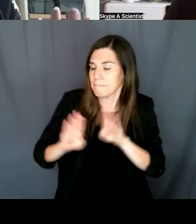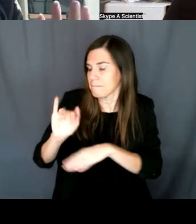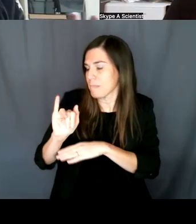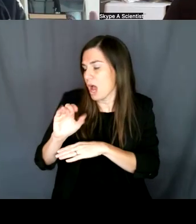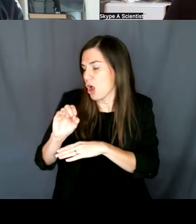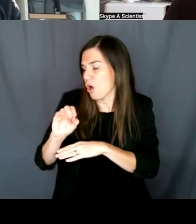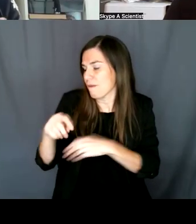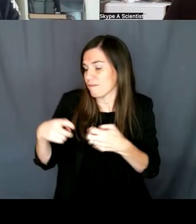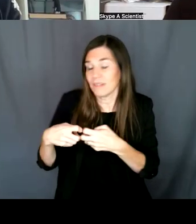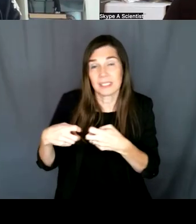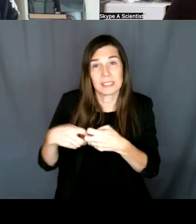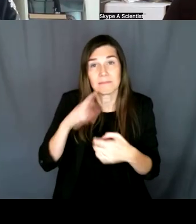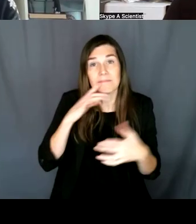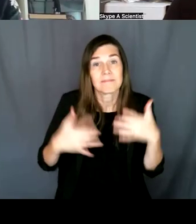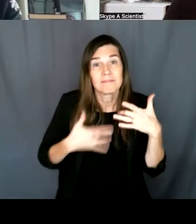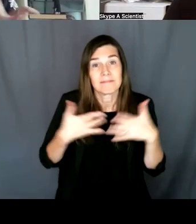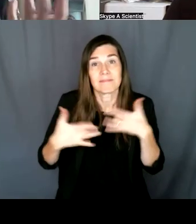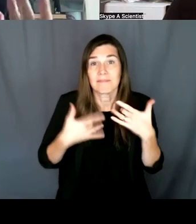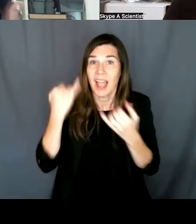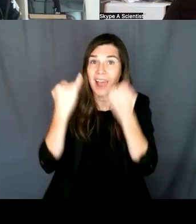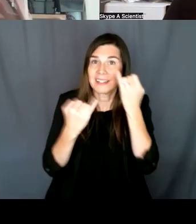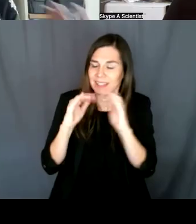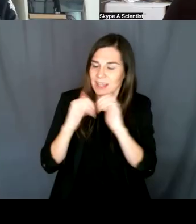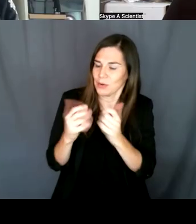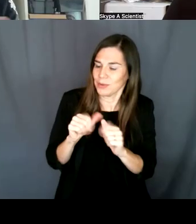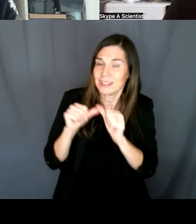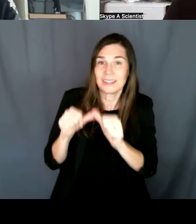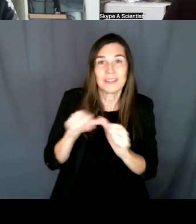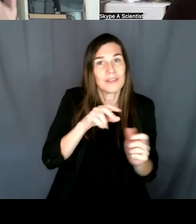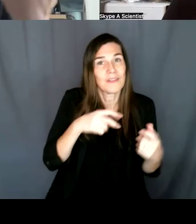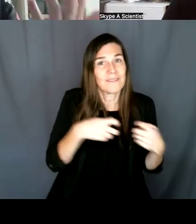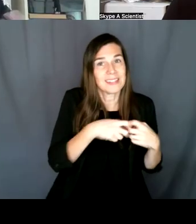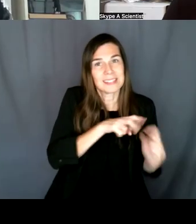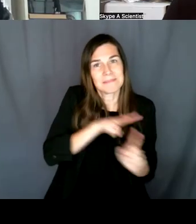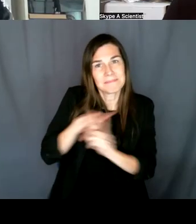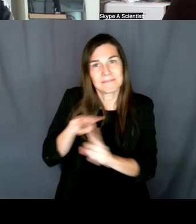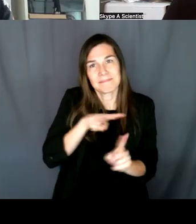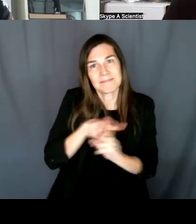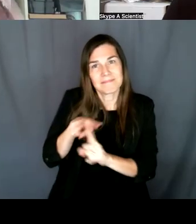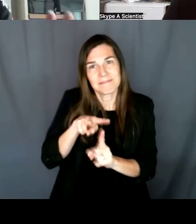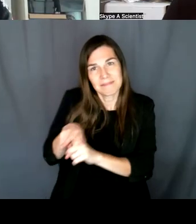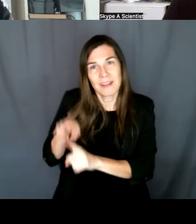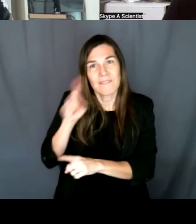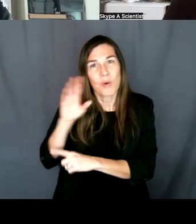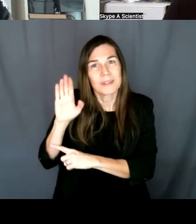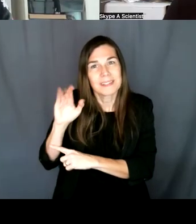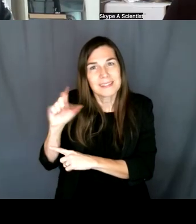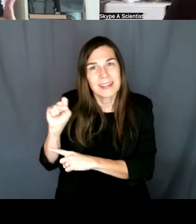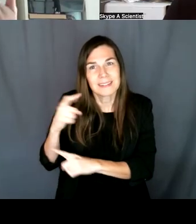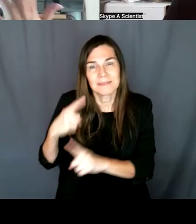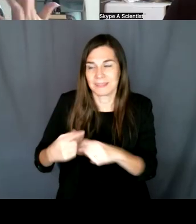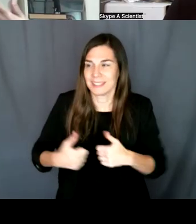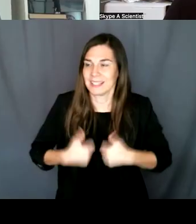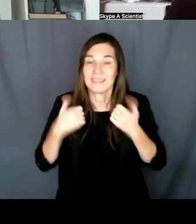really exciting ideas about how we can continue to apply principles of physics to things like cells and living systems